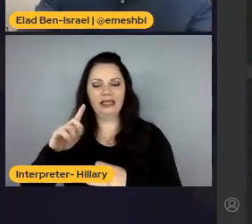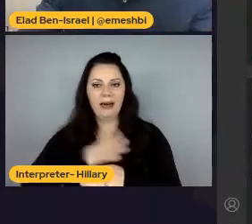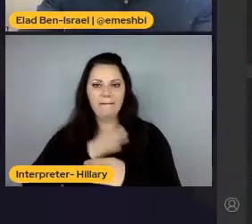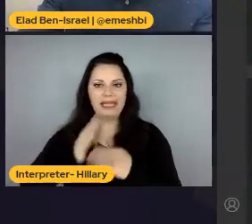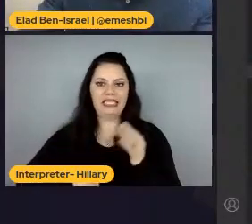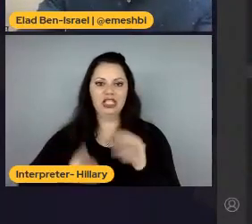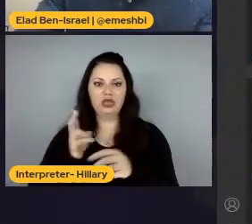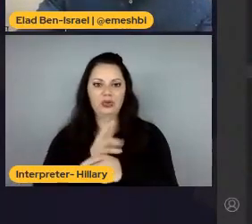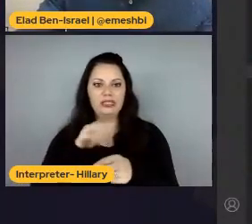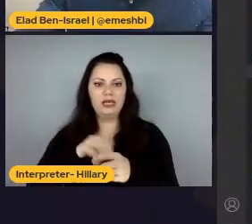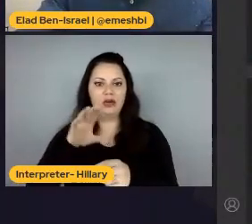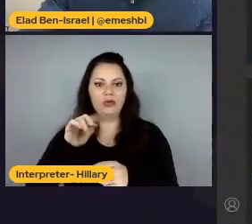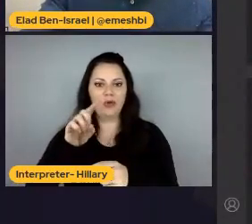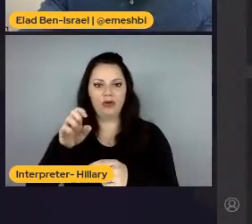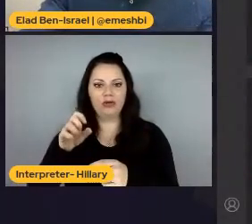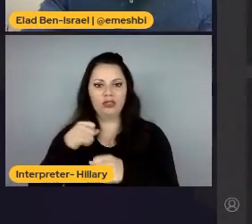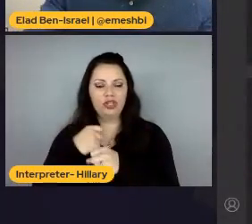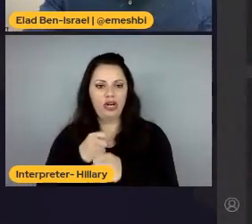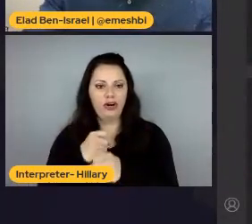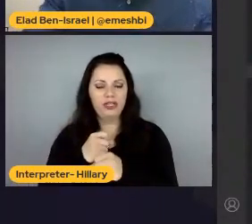code generation. I